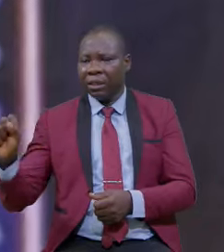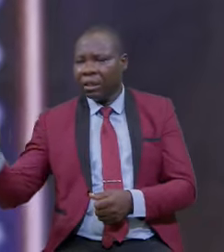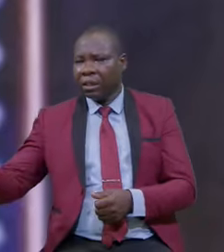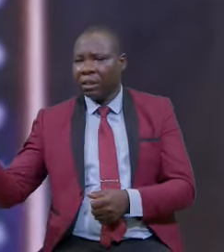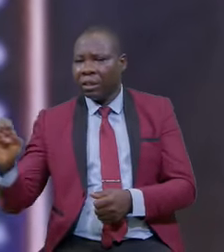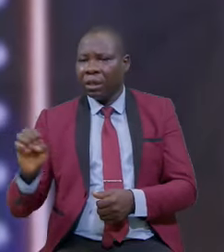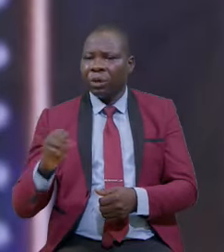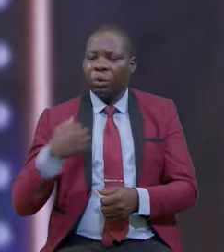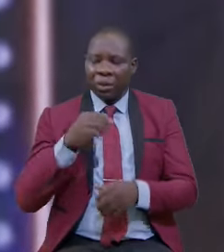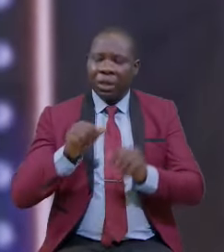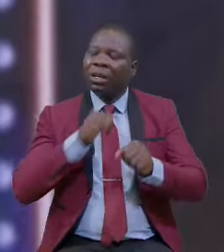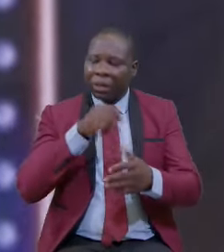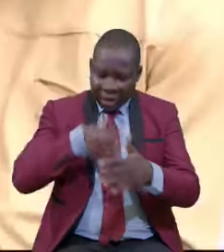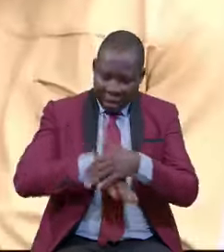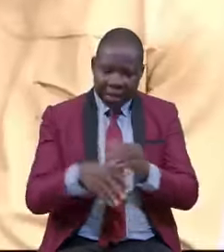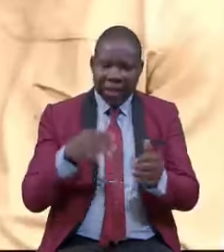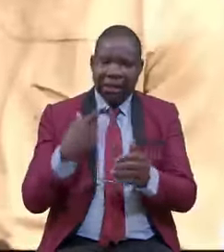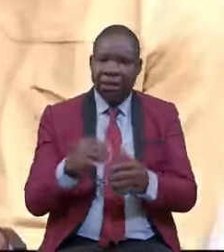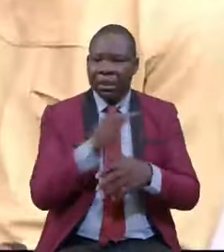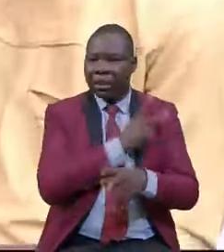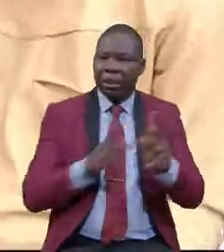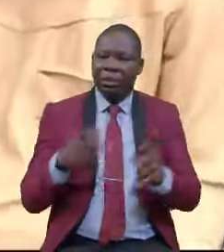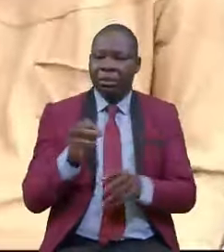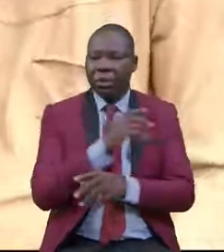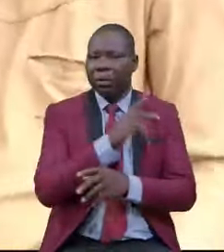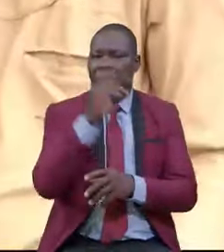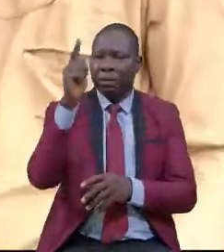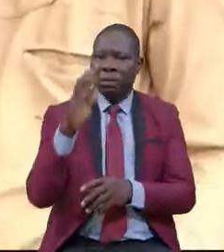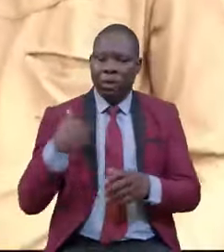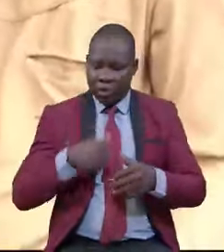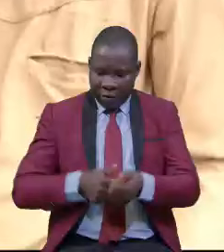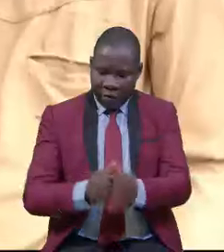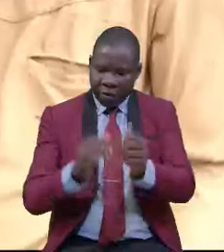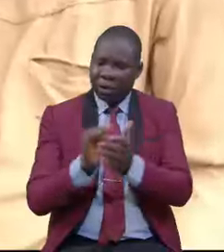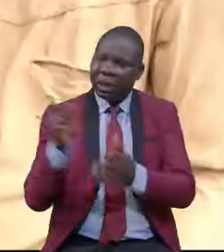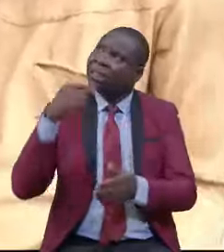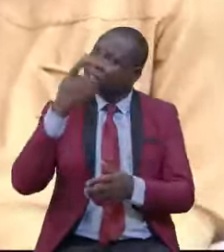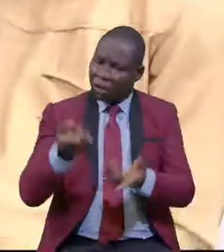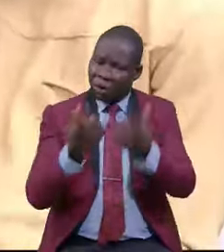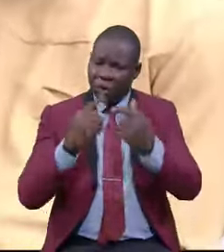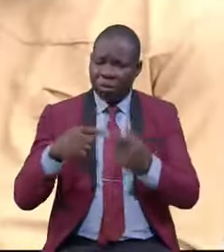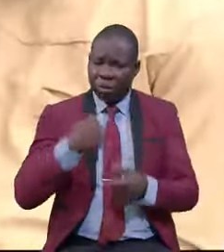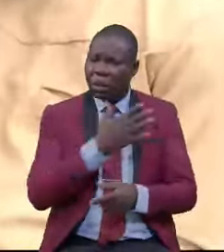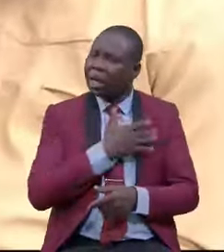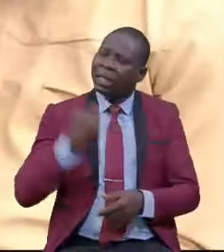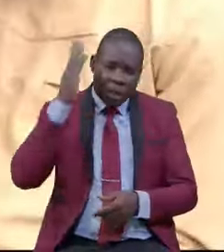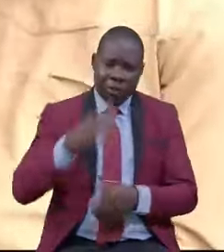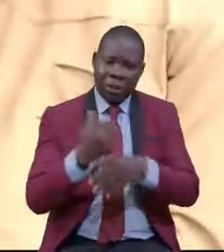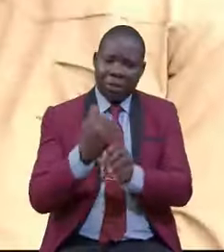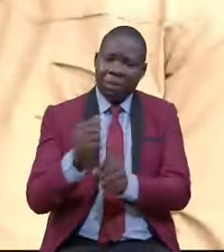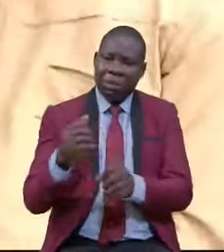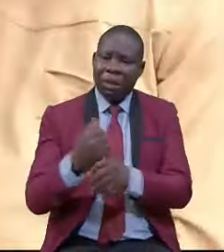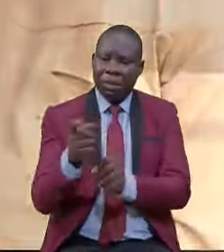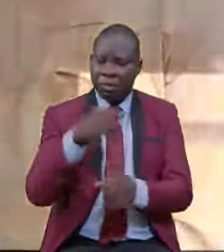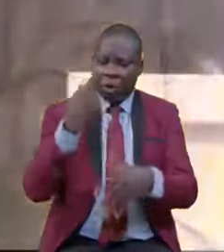God has created you for. Amen. Amen. He gives us that instruction. And what do we do